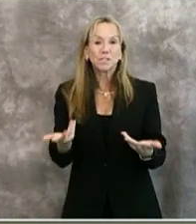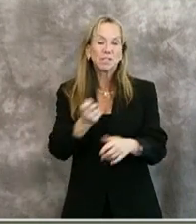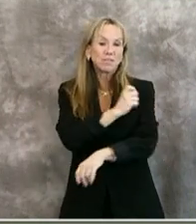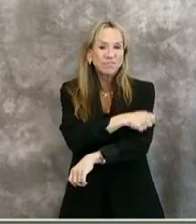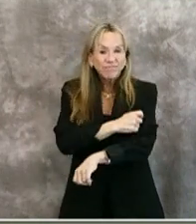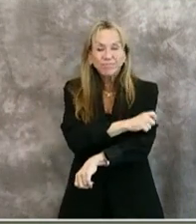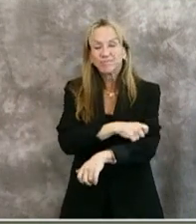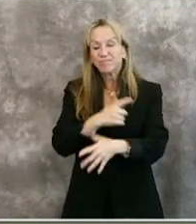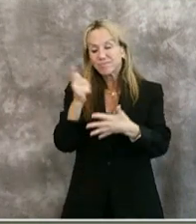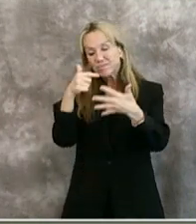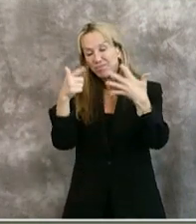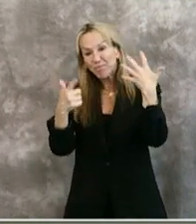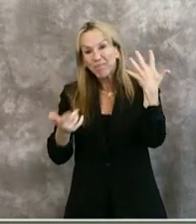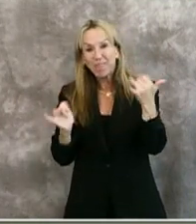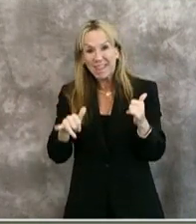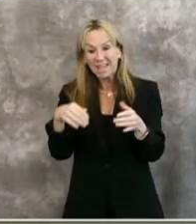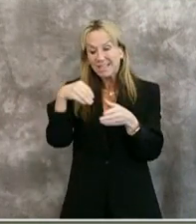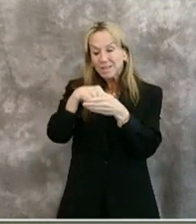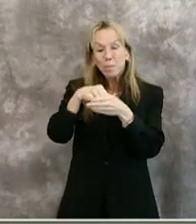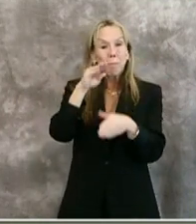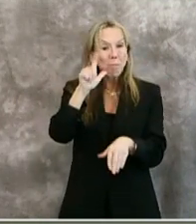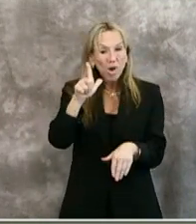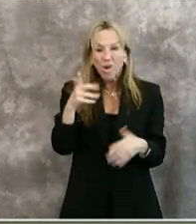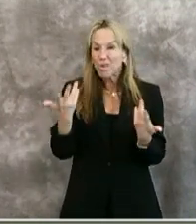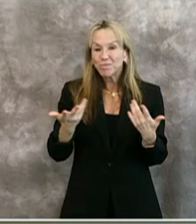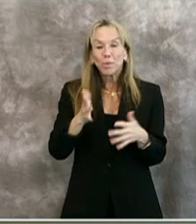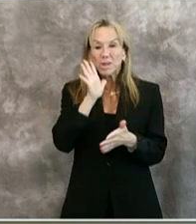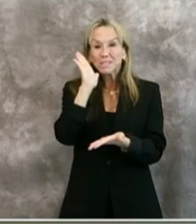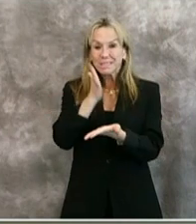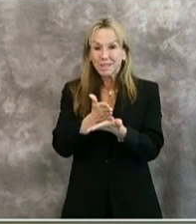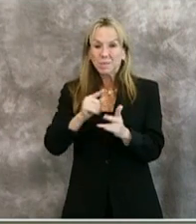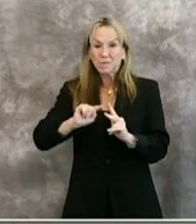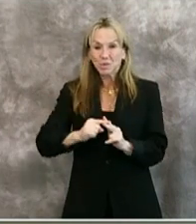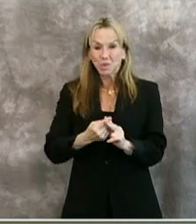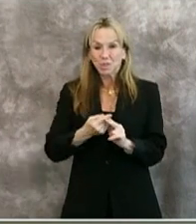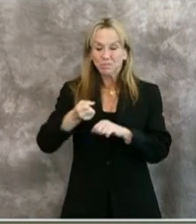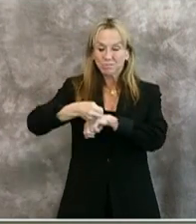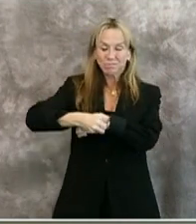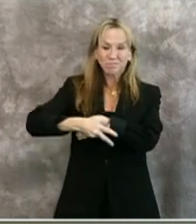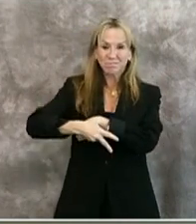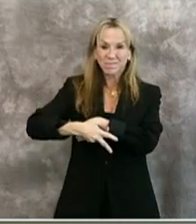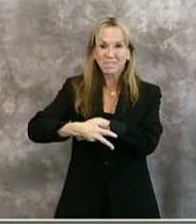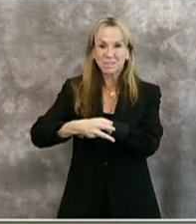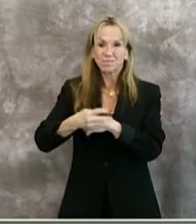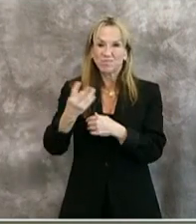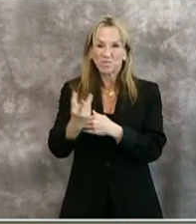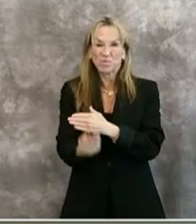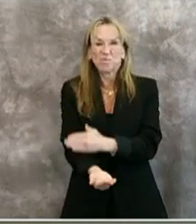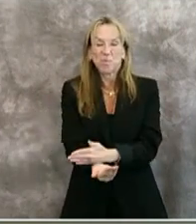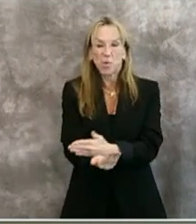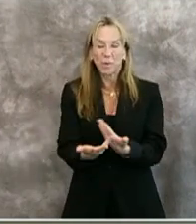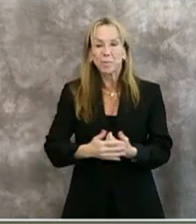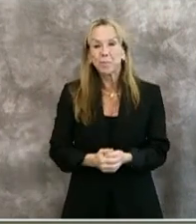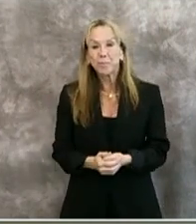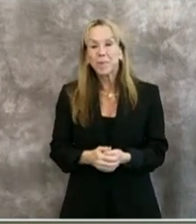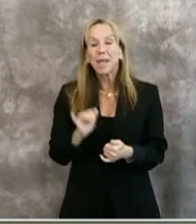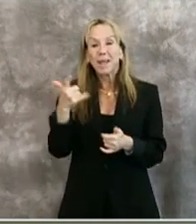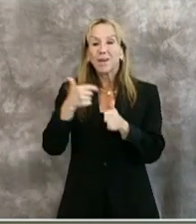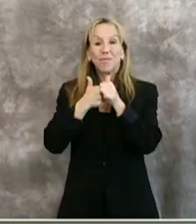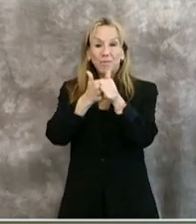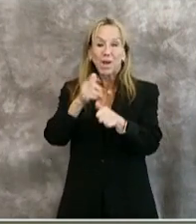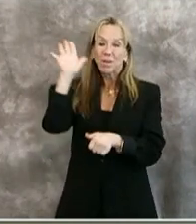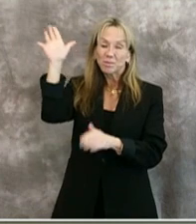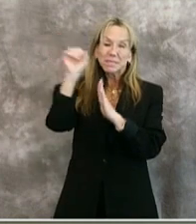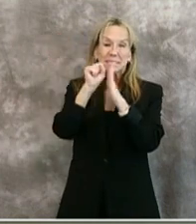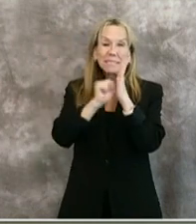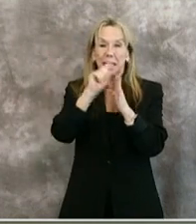and barbershops and indoor malls must all cease their operations starting Wednesday morning per the state of California guidance, and that will be in place until